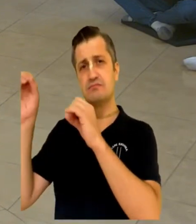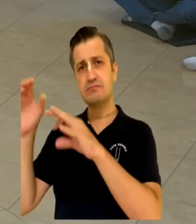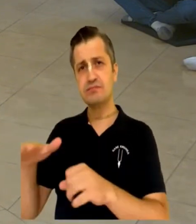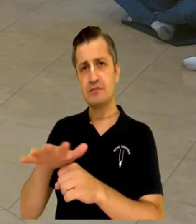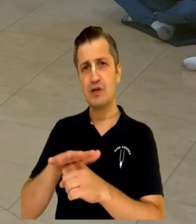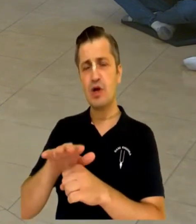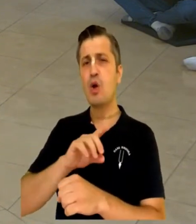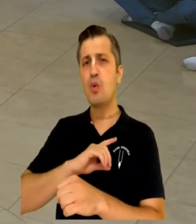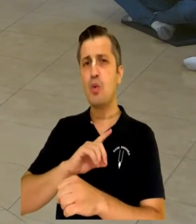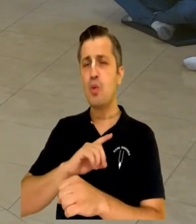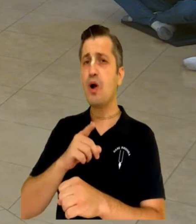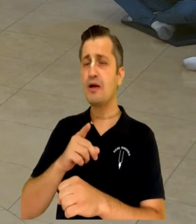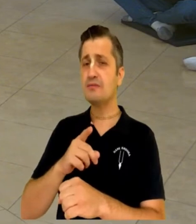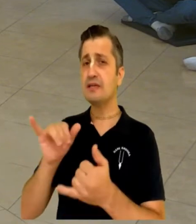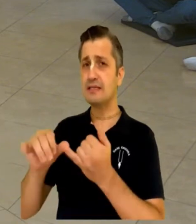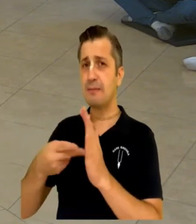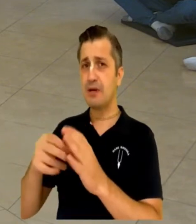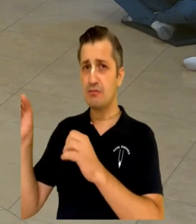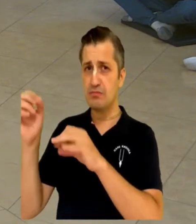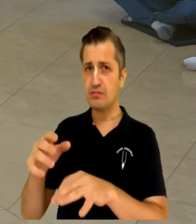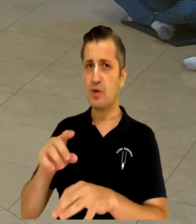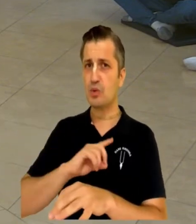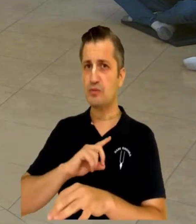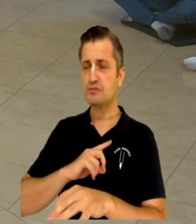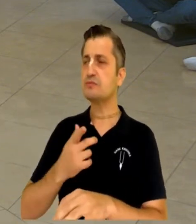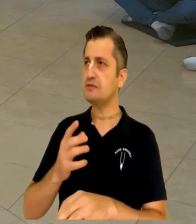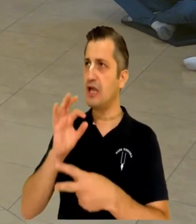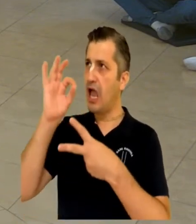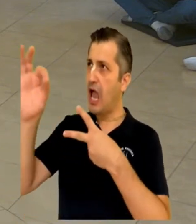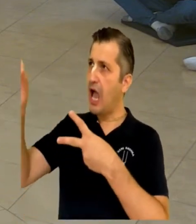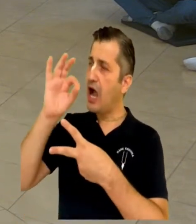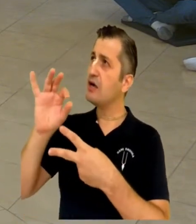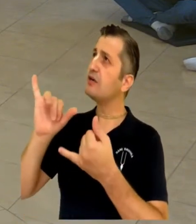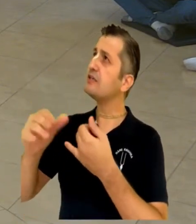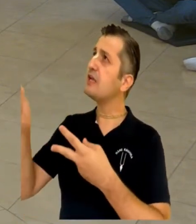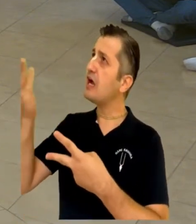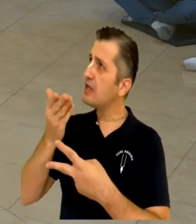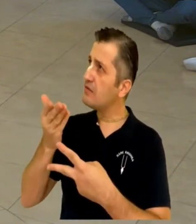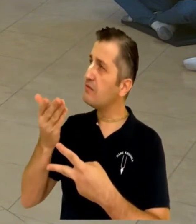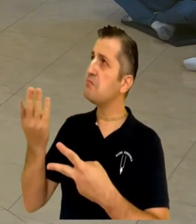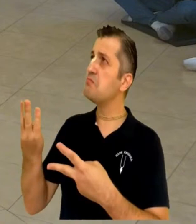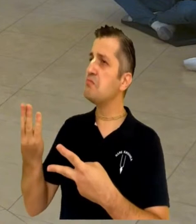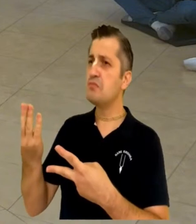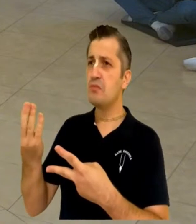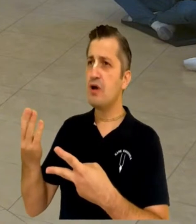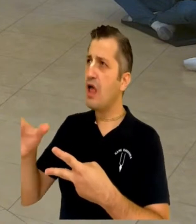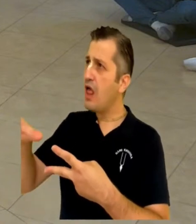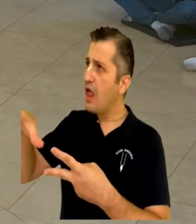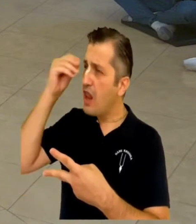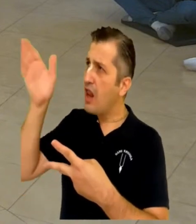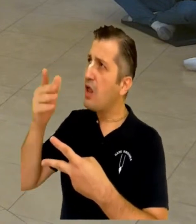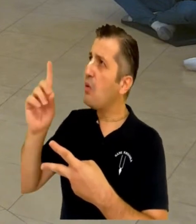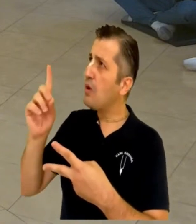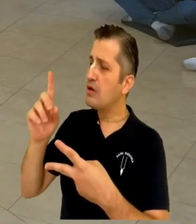does he want me to react in this situation? And that can immediately give us much more perspective. So I hope that was an answer to your